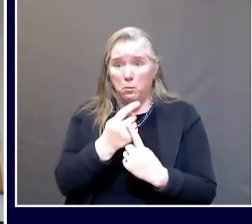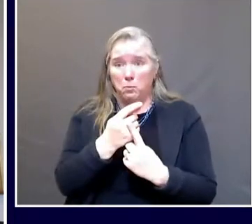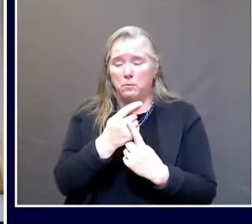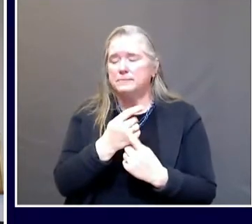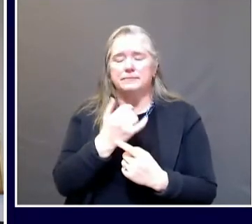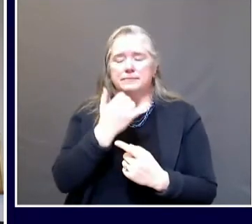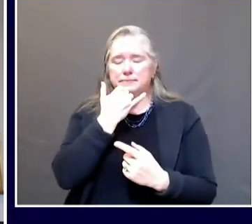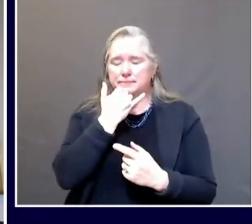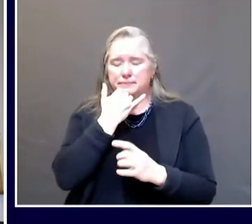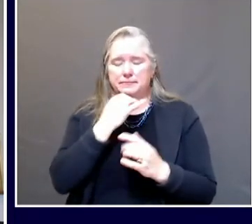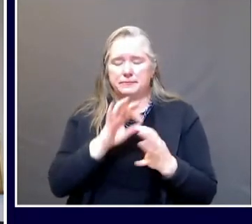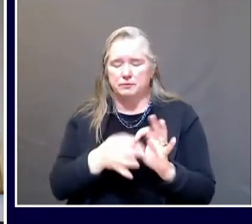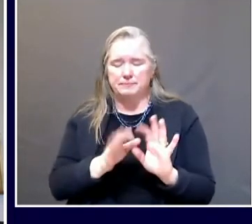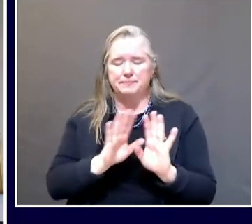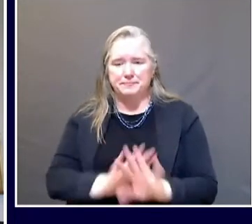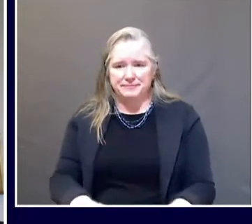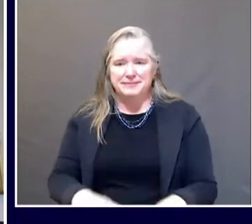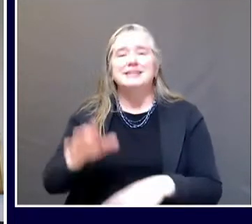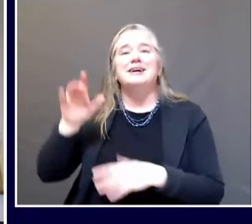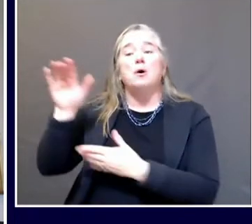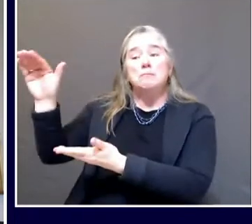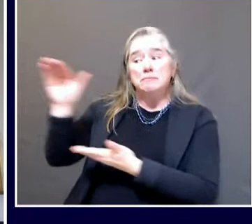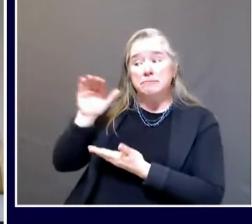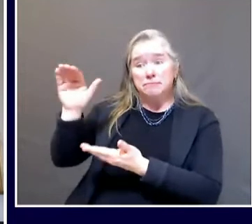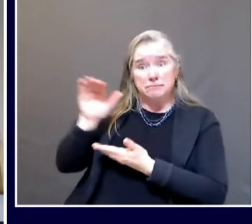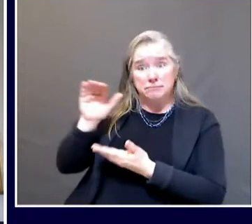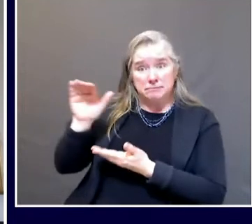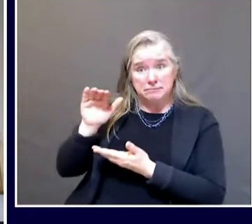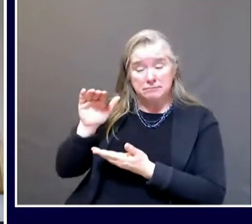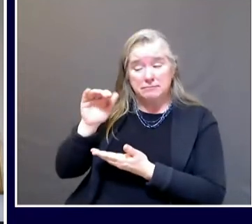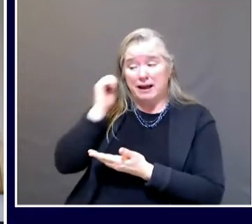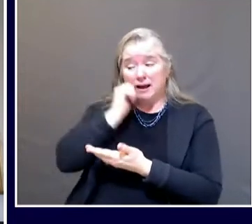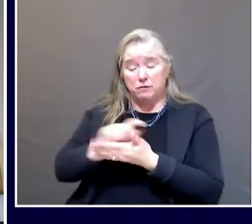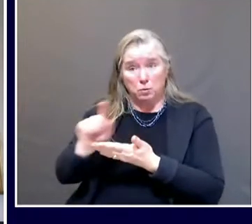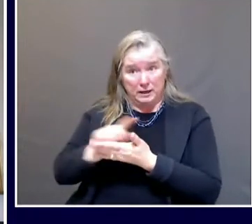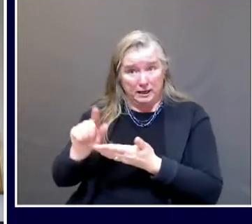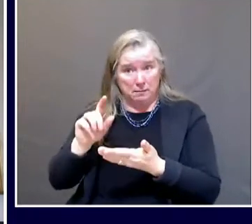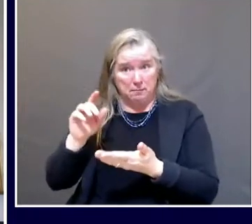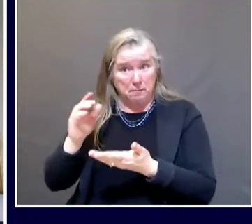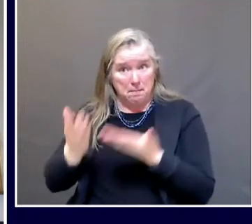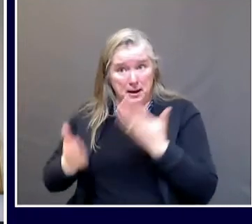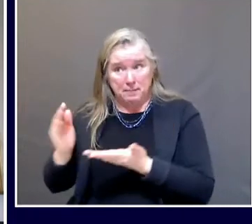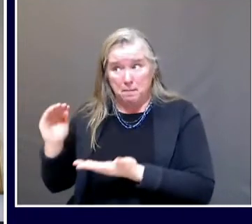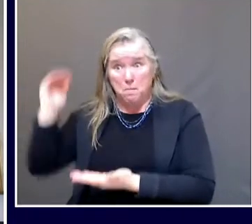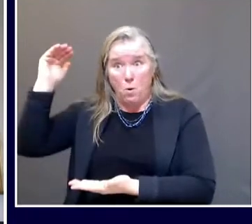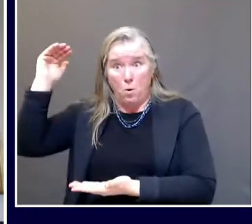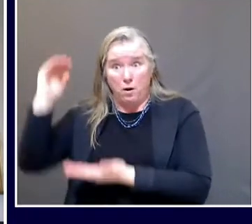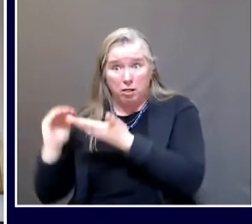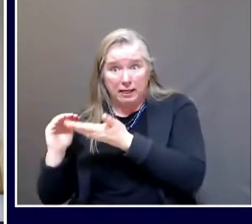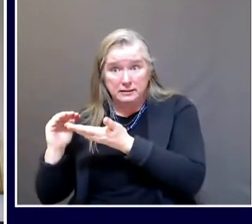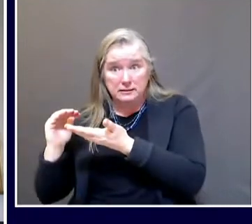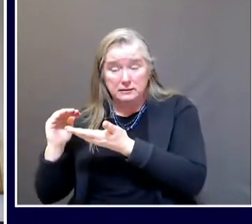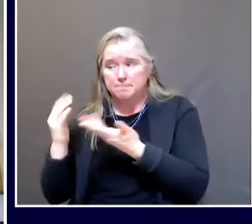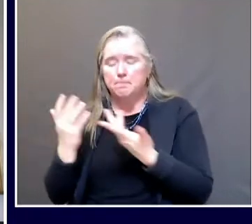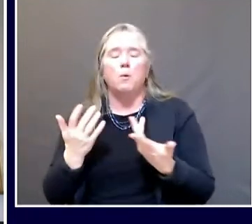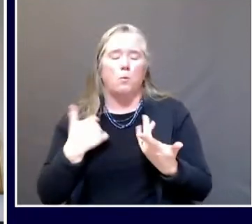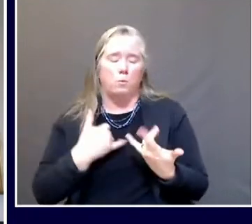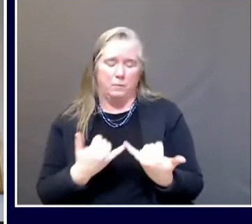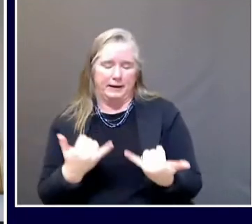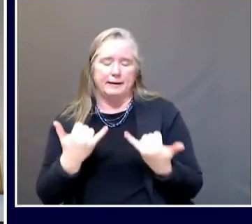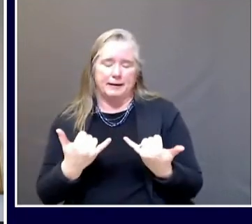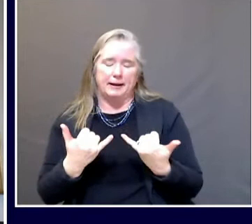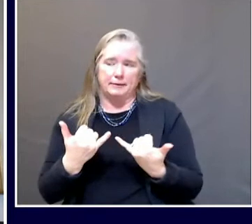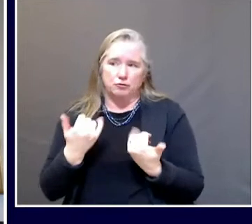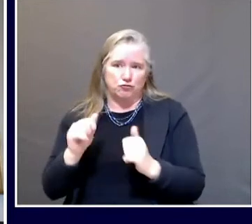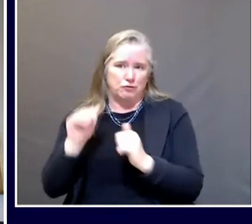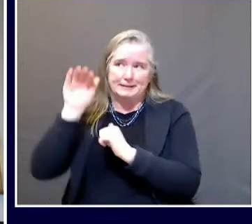each week going forward? And the answer there is that we are trying to get further information about this. We had